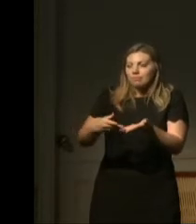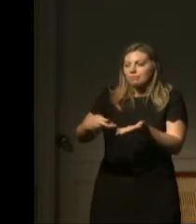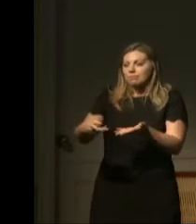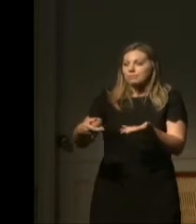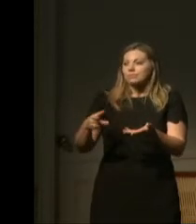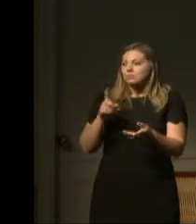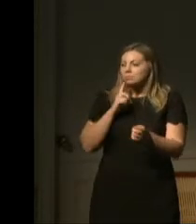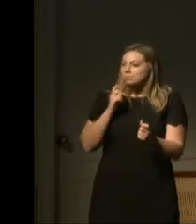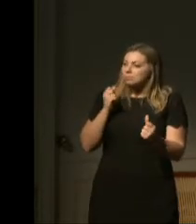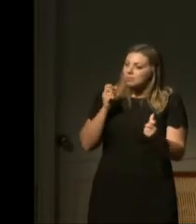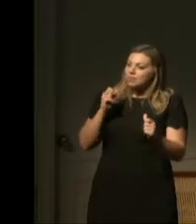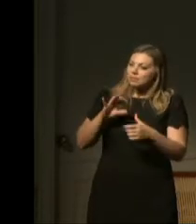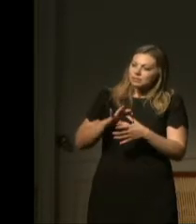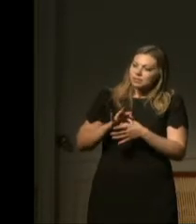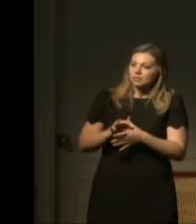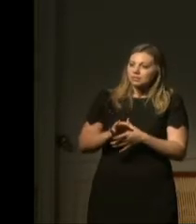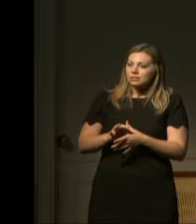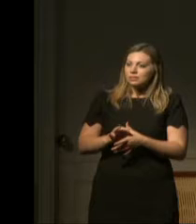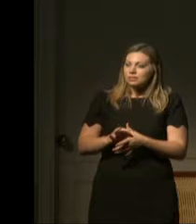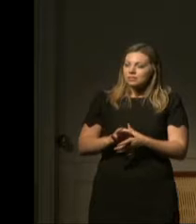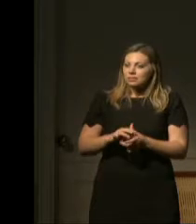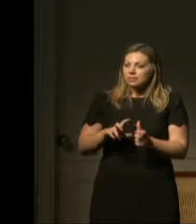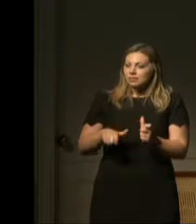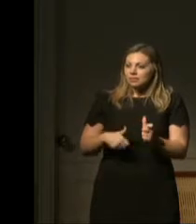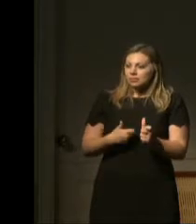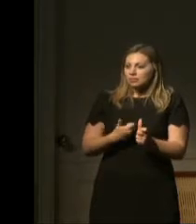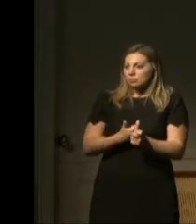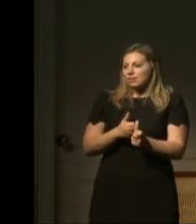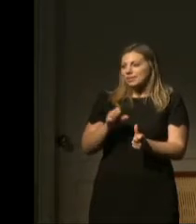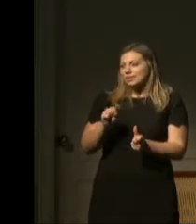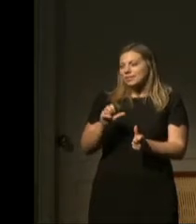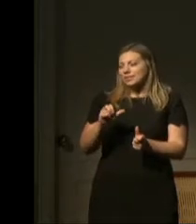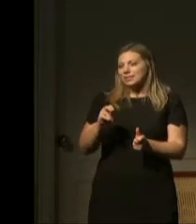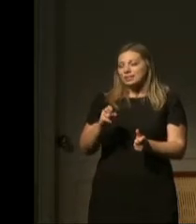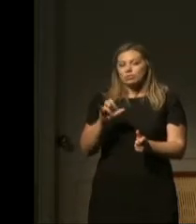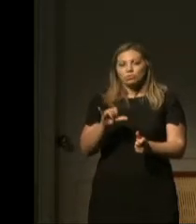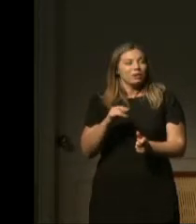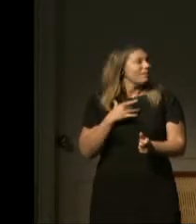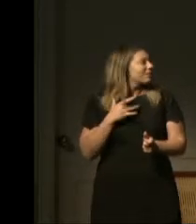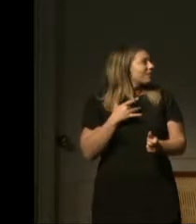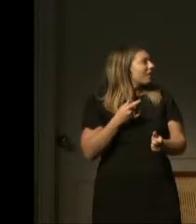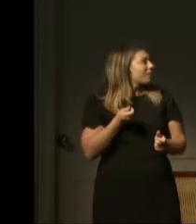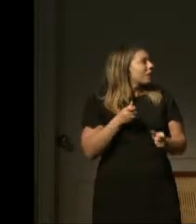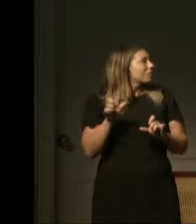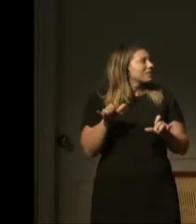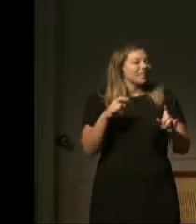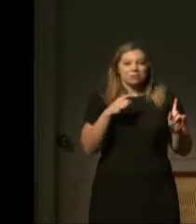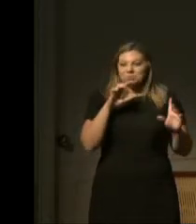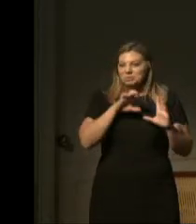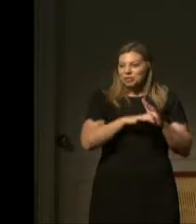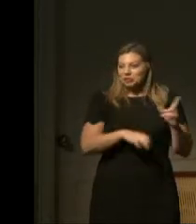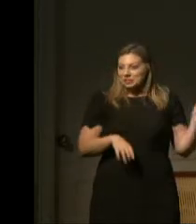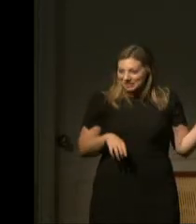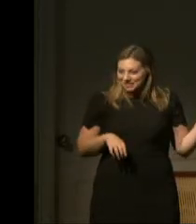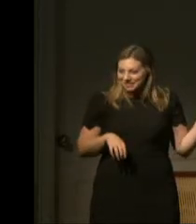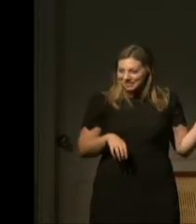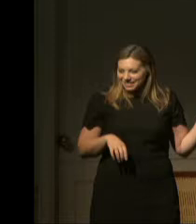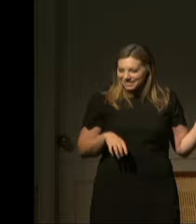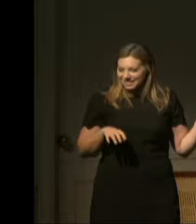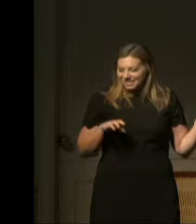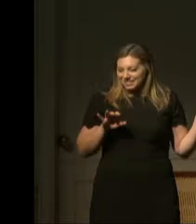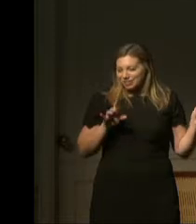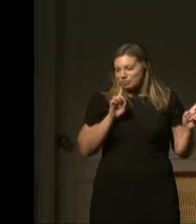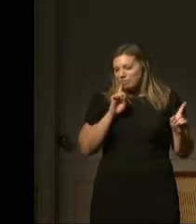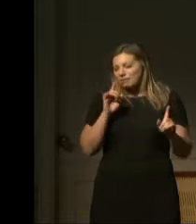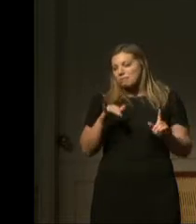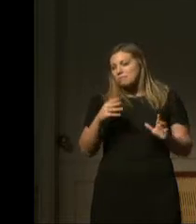amazing content behind the scenes made me think a little bit of this picture, which comes up, I'm